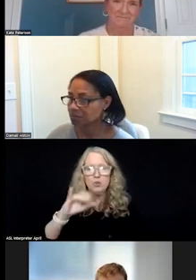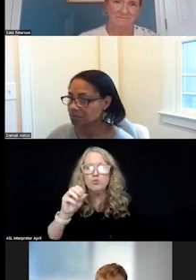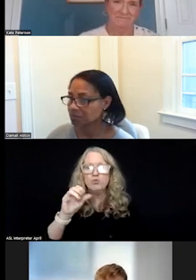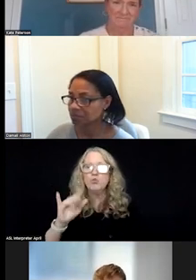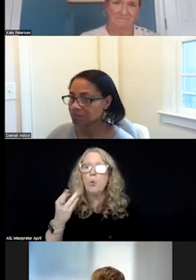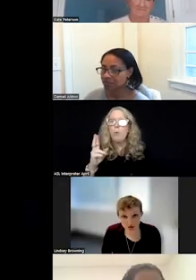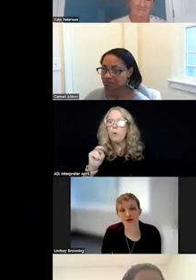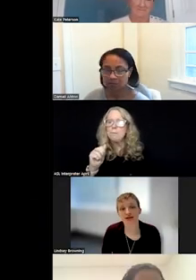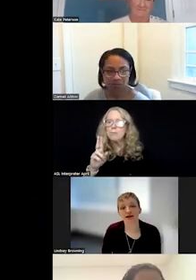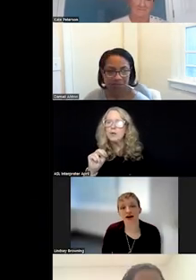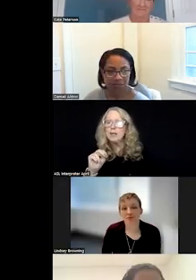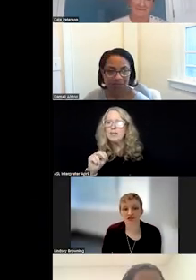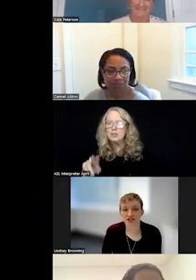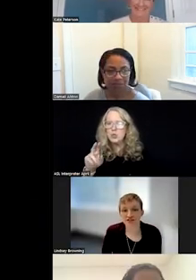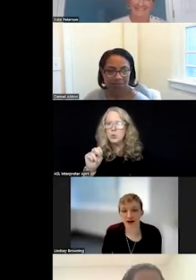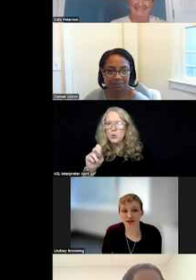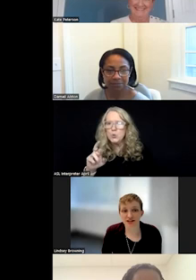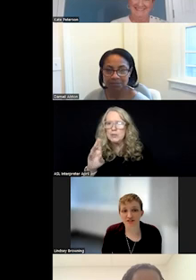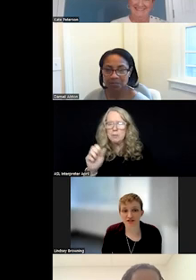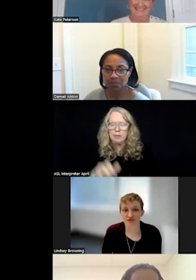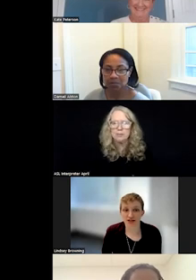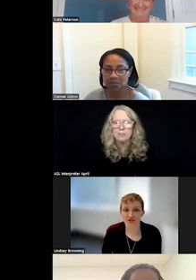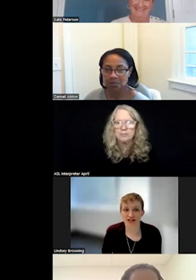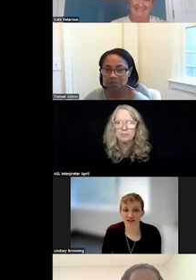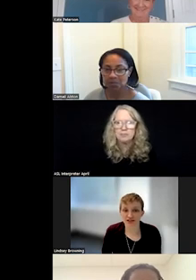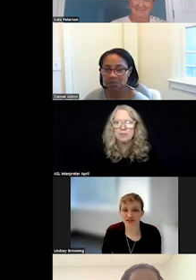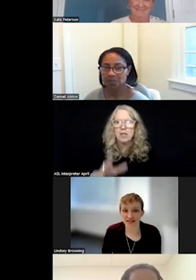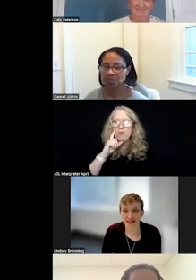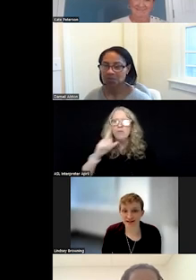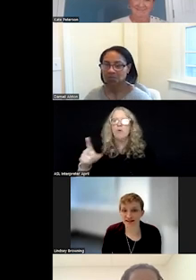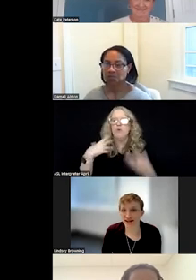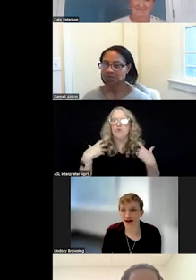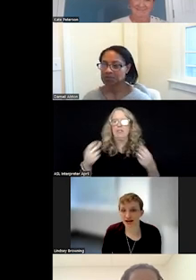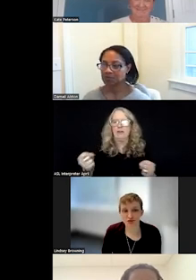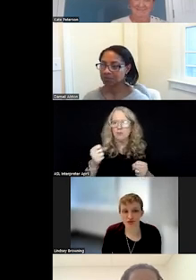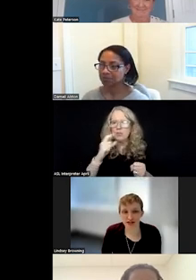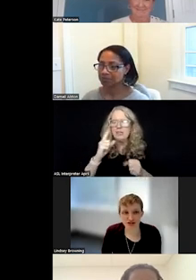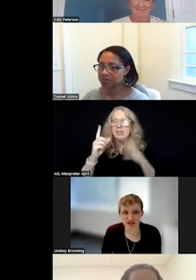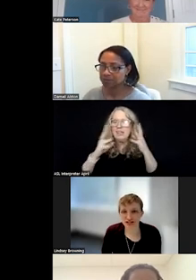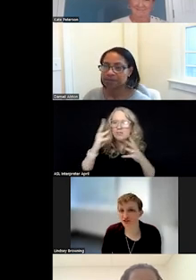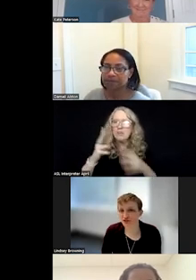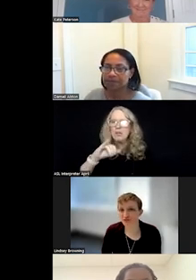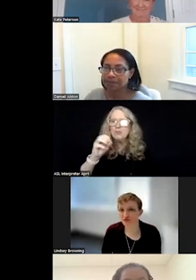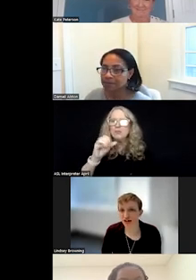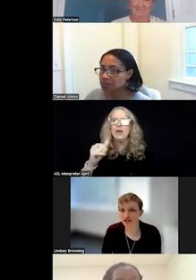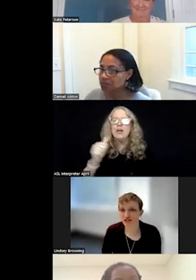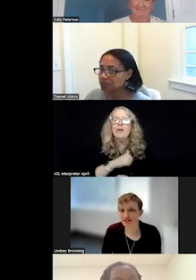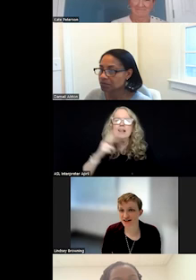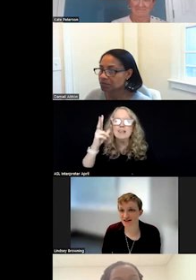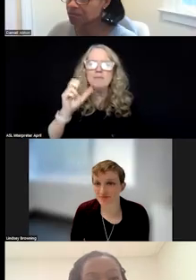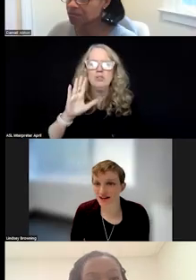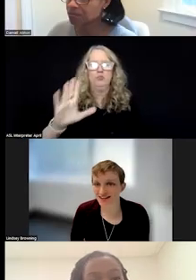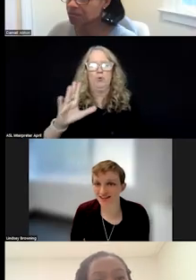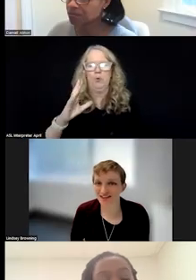-Nusuguba, who's the Chief Operating Officer of Recovery Innovations, Inc. And Joy, we'd love to just hear your reflections